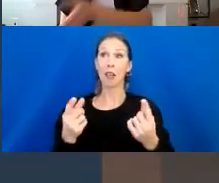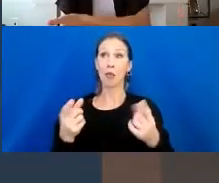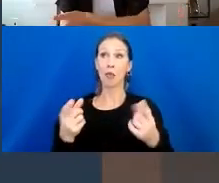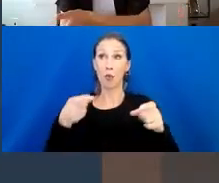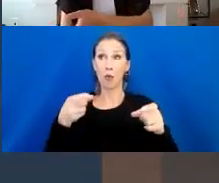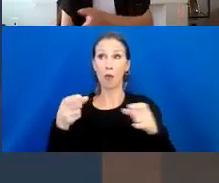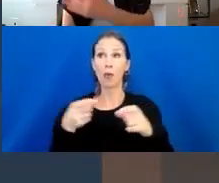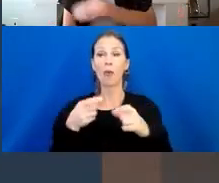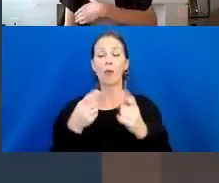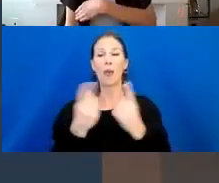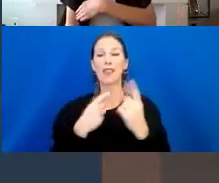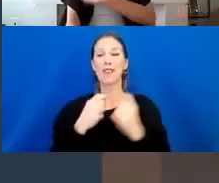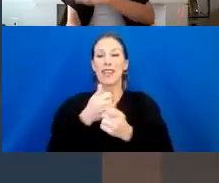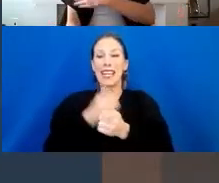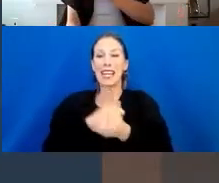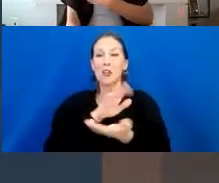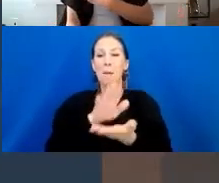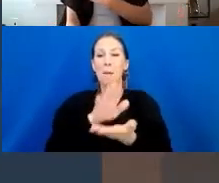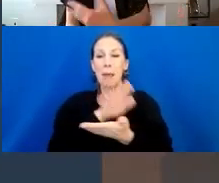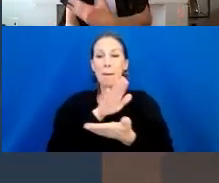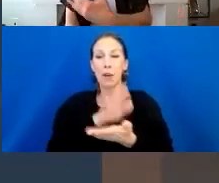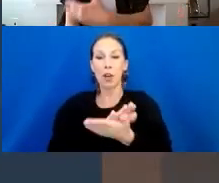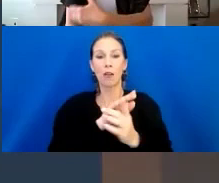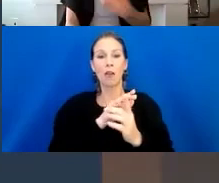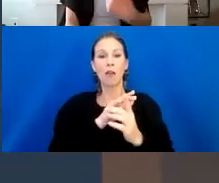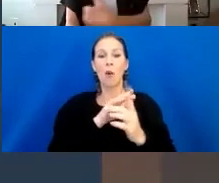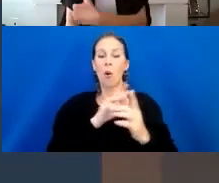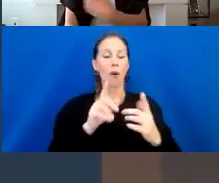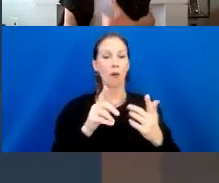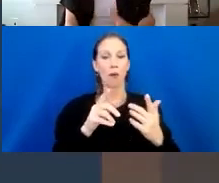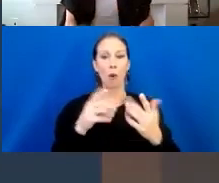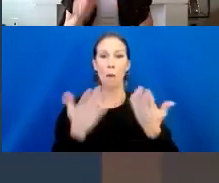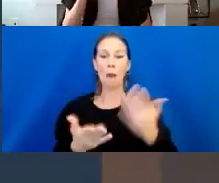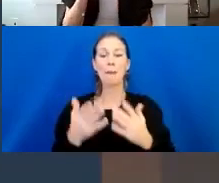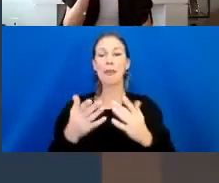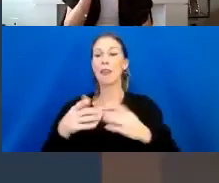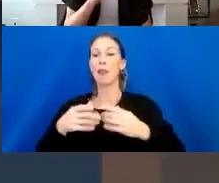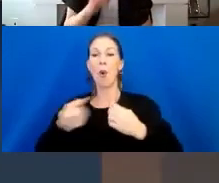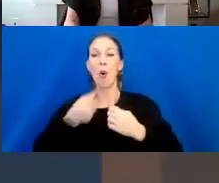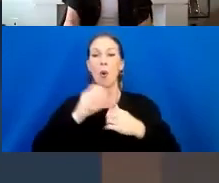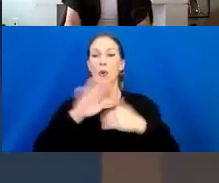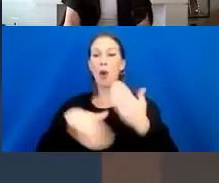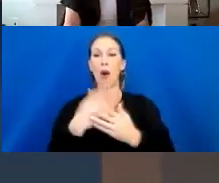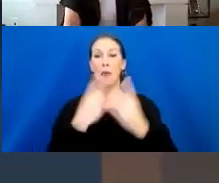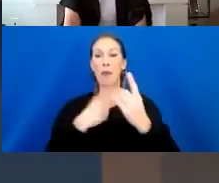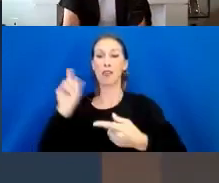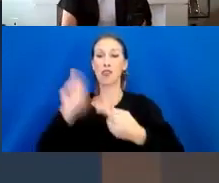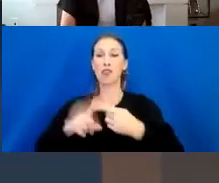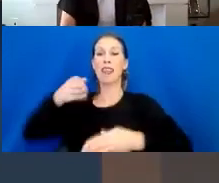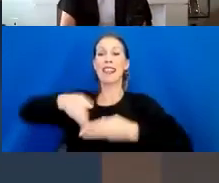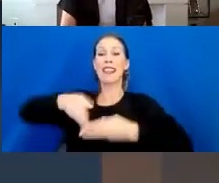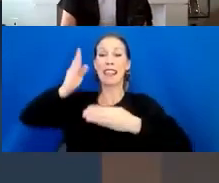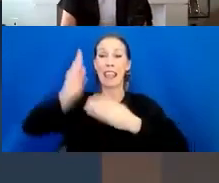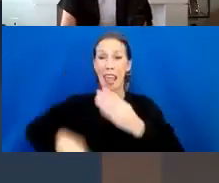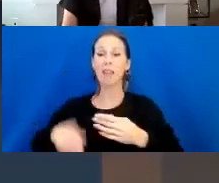in sequence, or some wait until the end, particularly if there's a tie-in across